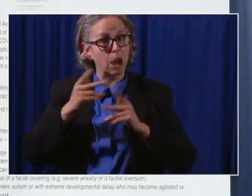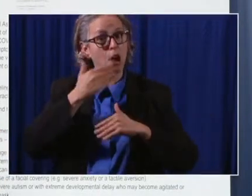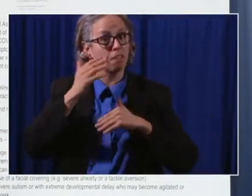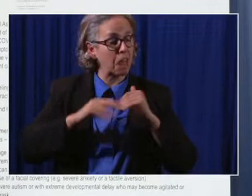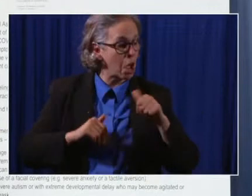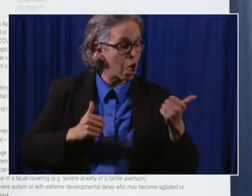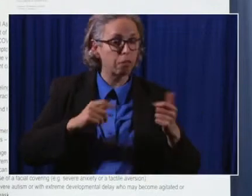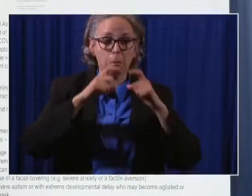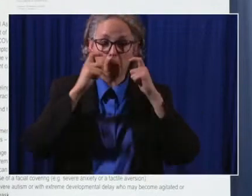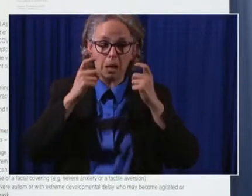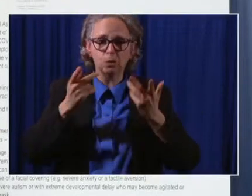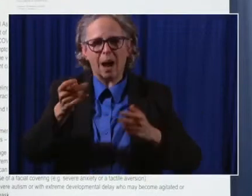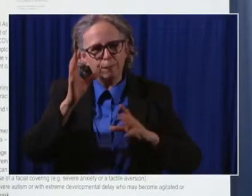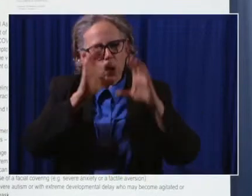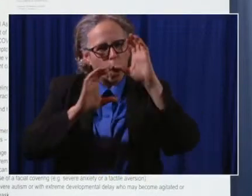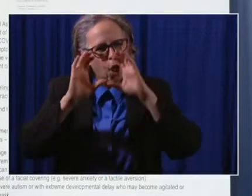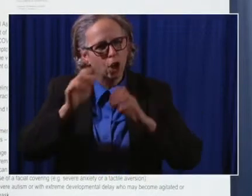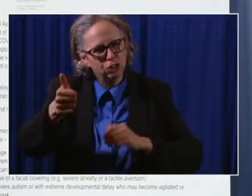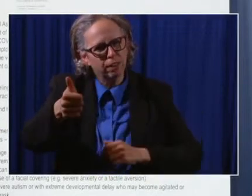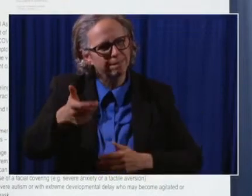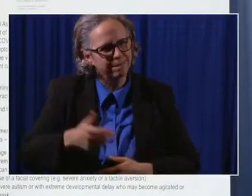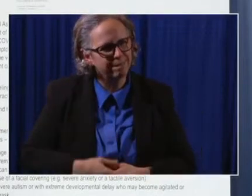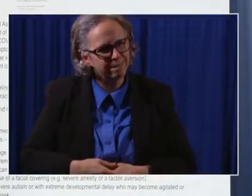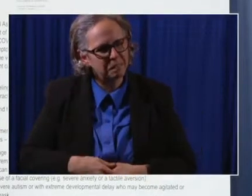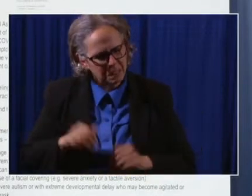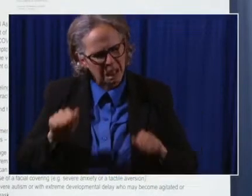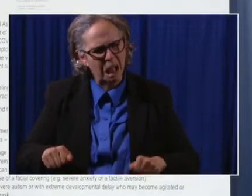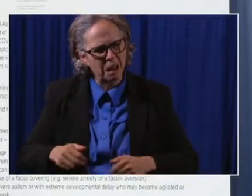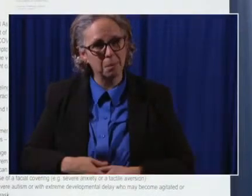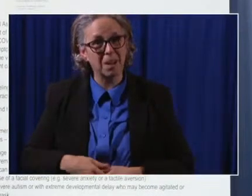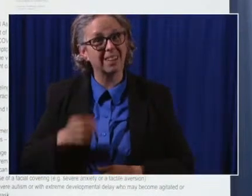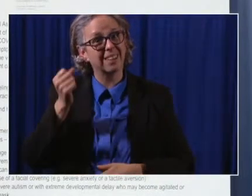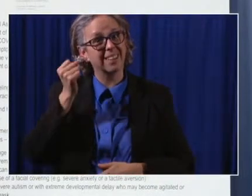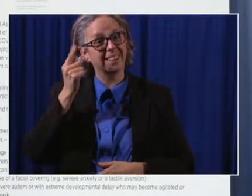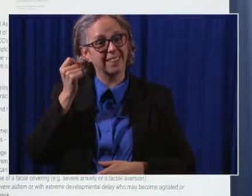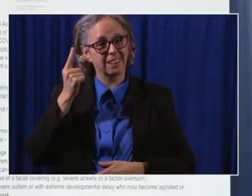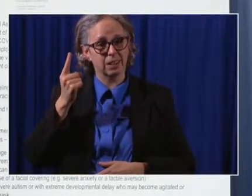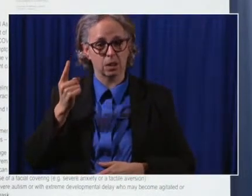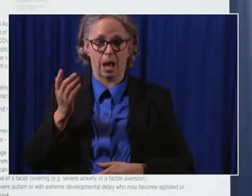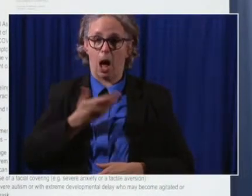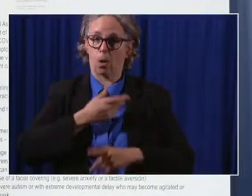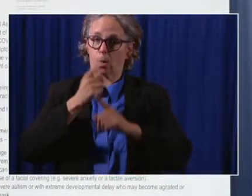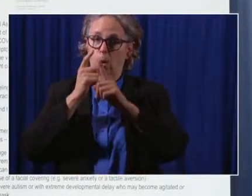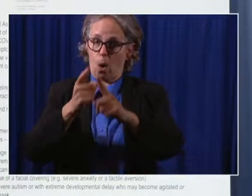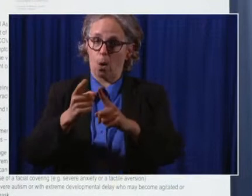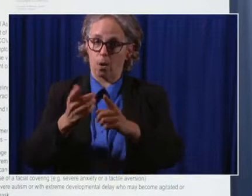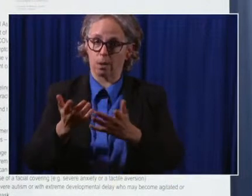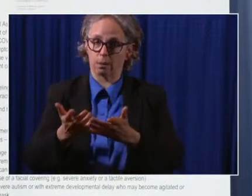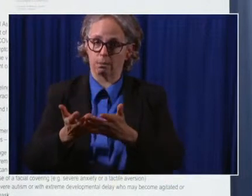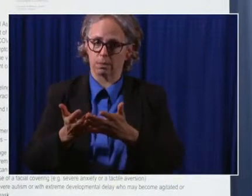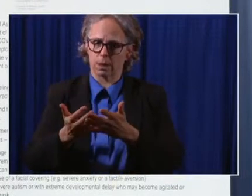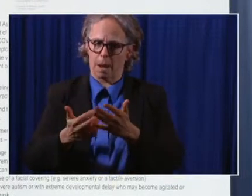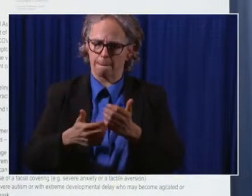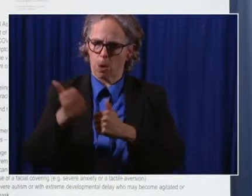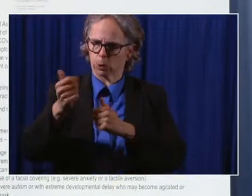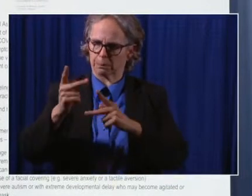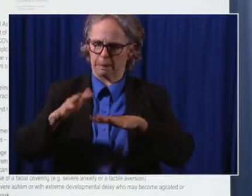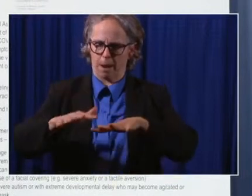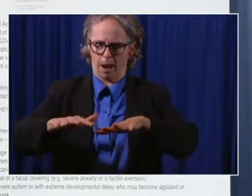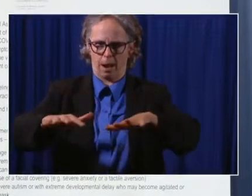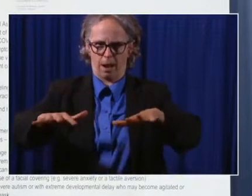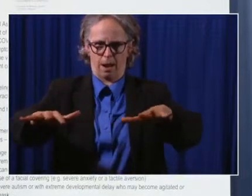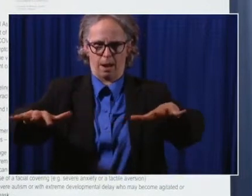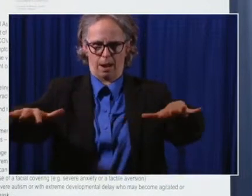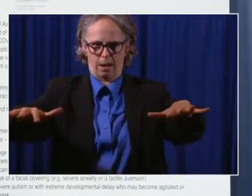that. But the goal is to have the vast, vast majority of people in a room who have some